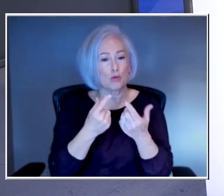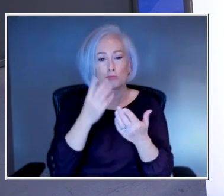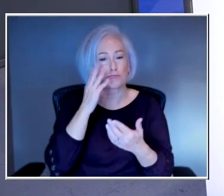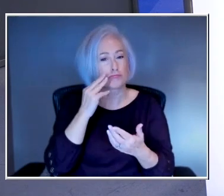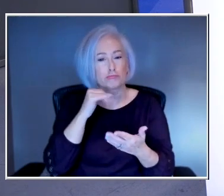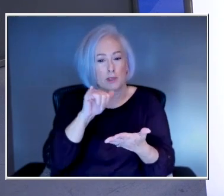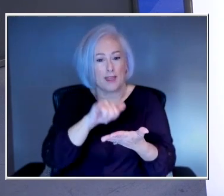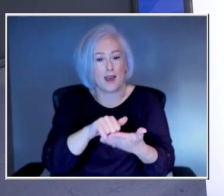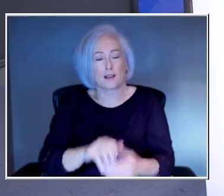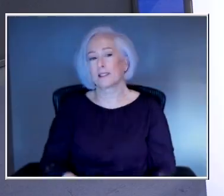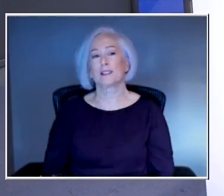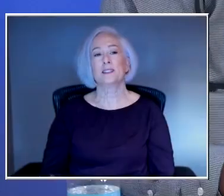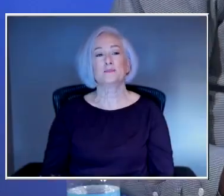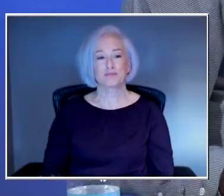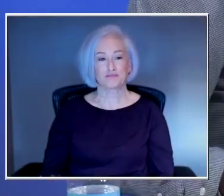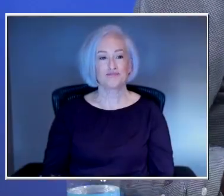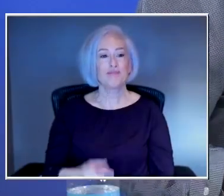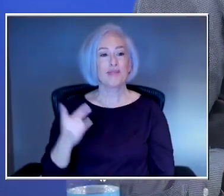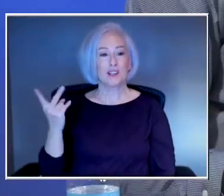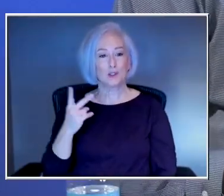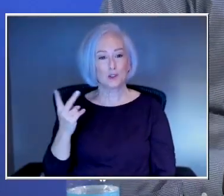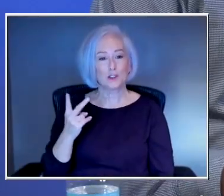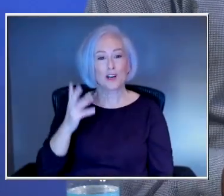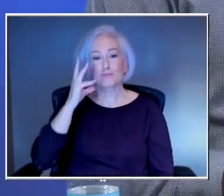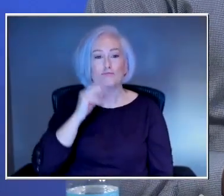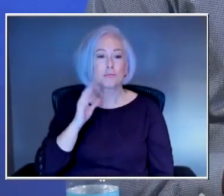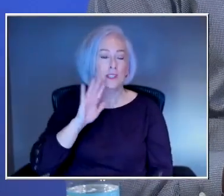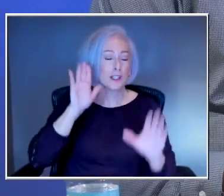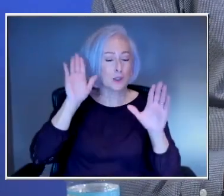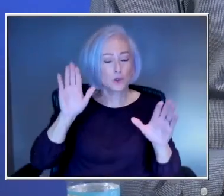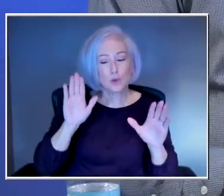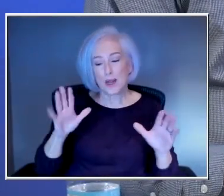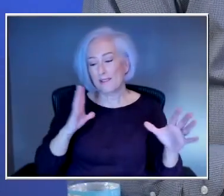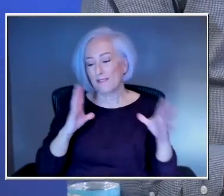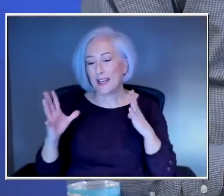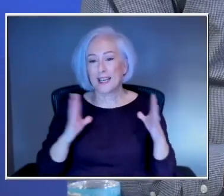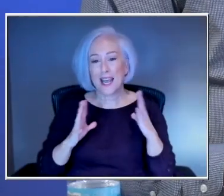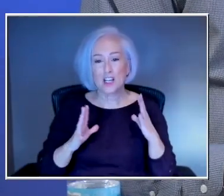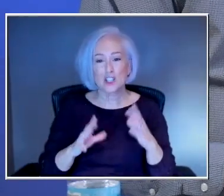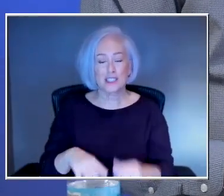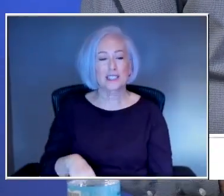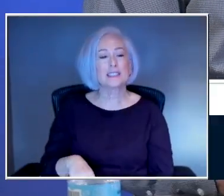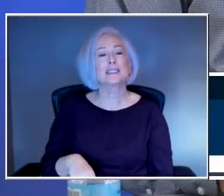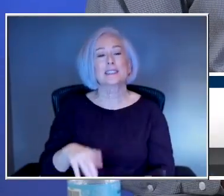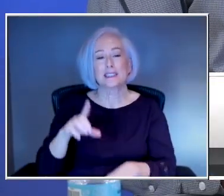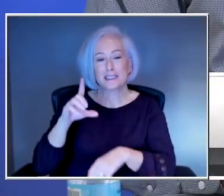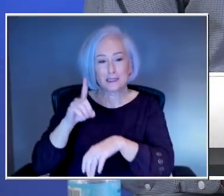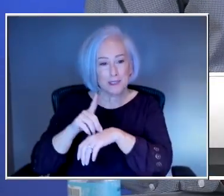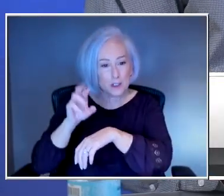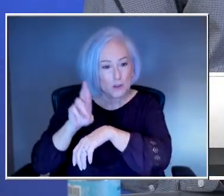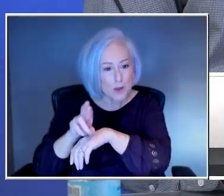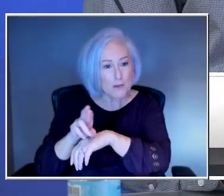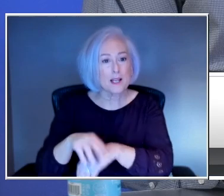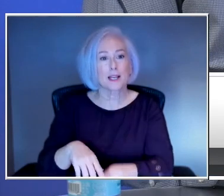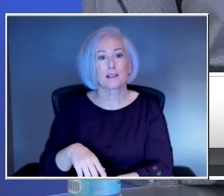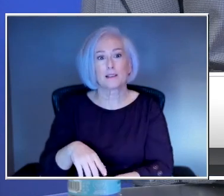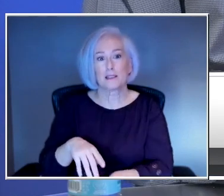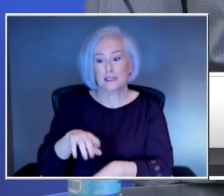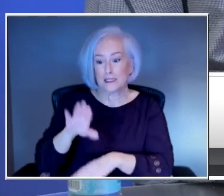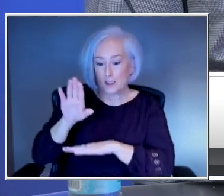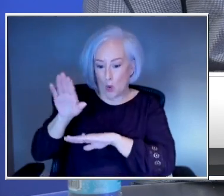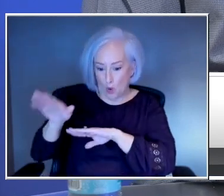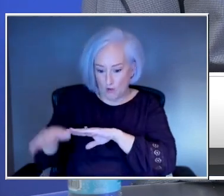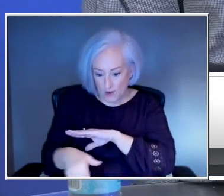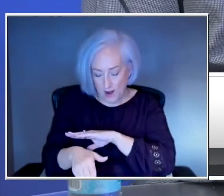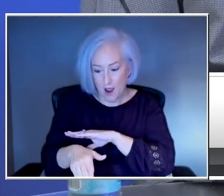were in the middle of a wonderful vacation in the Dominican Republic, and Gina had a stroke in the middle of the night, and I found her unresponsive the